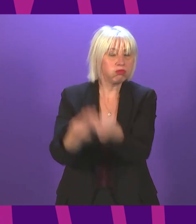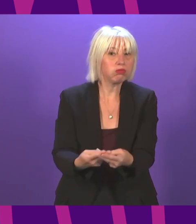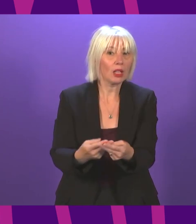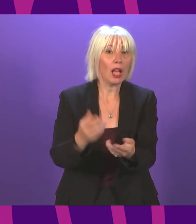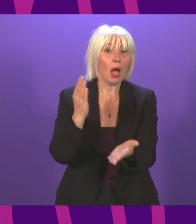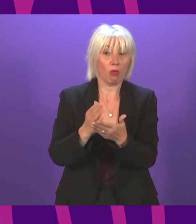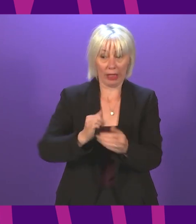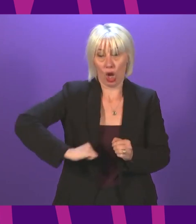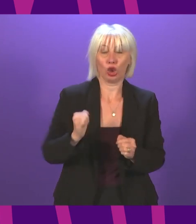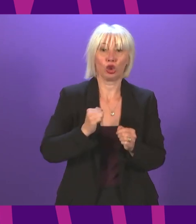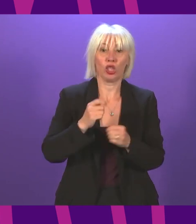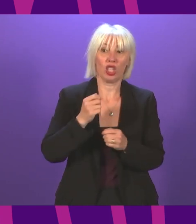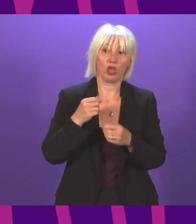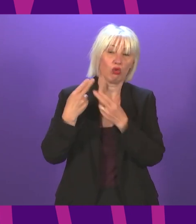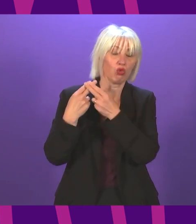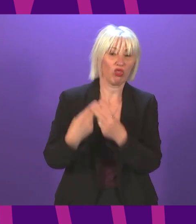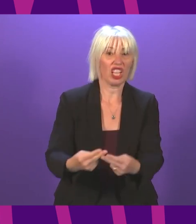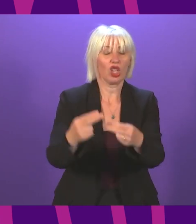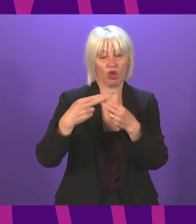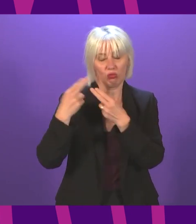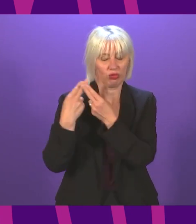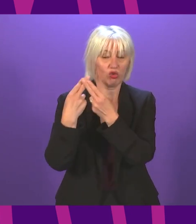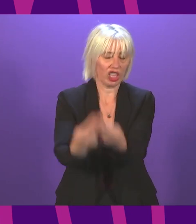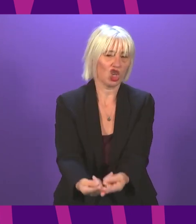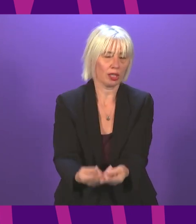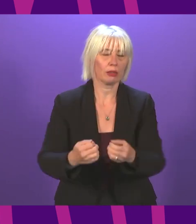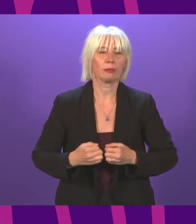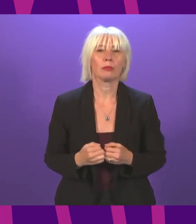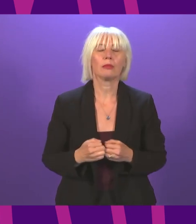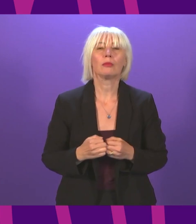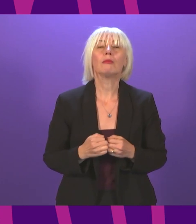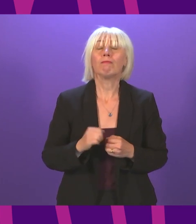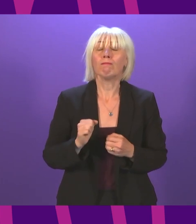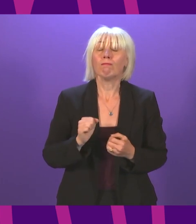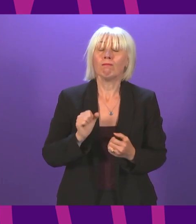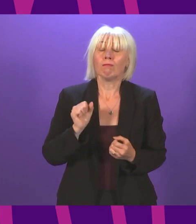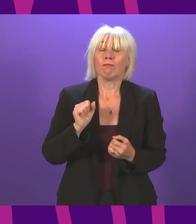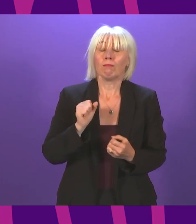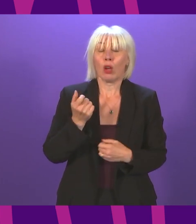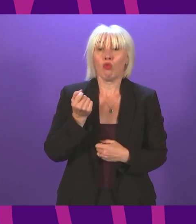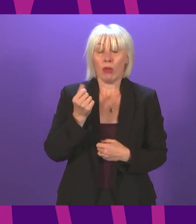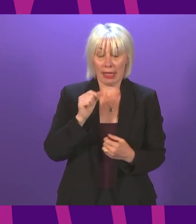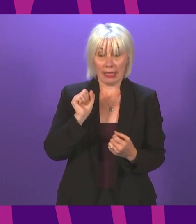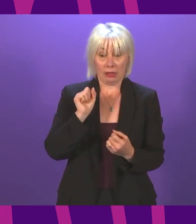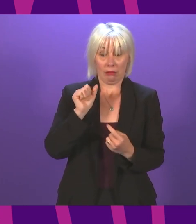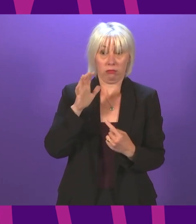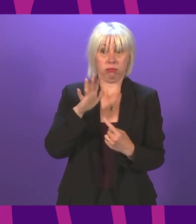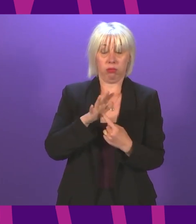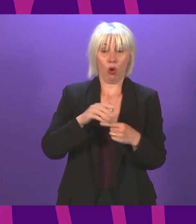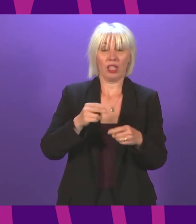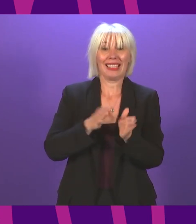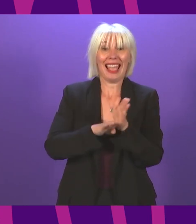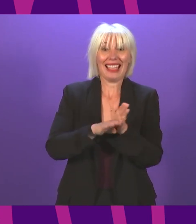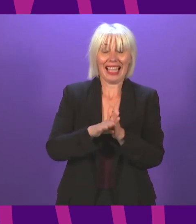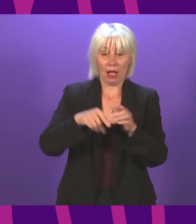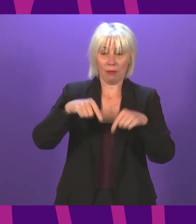First Minister. Yeah, I do recognise the important role of exams in the Scottish educational tradition and not just